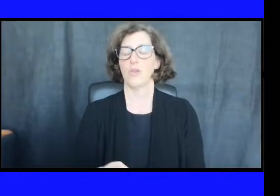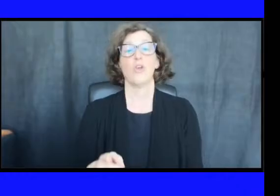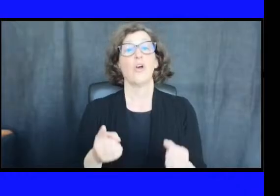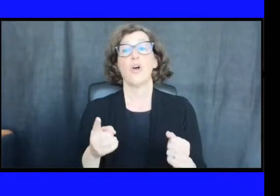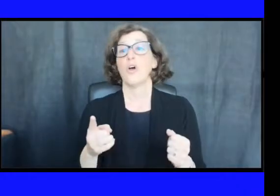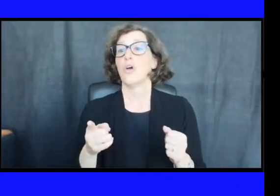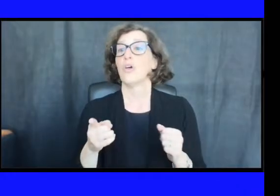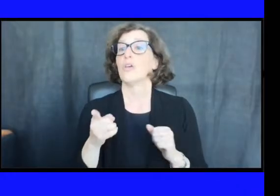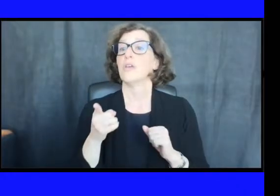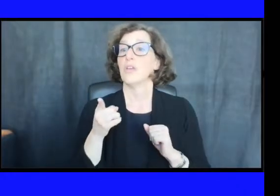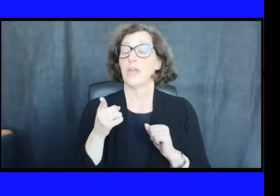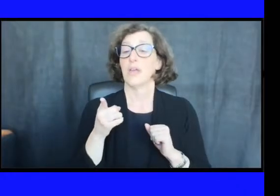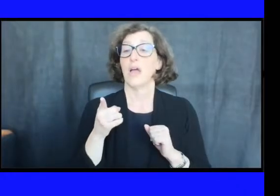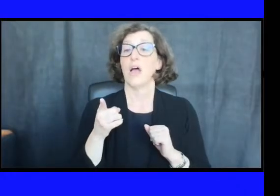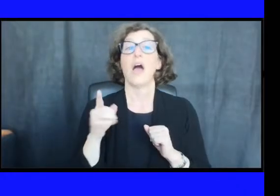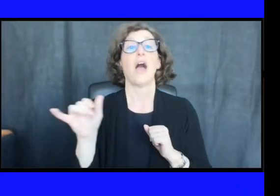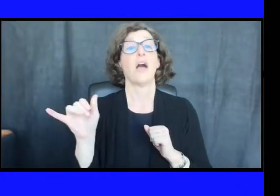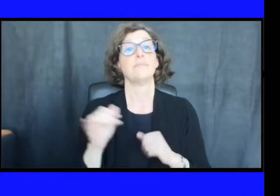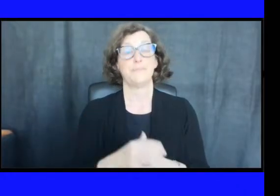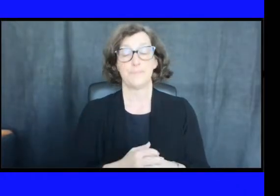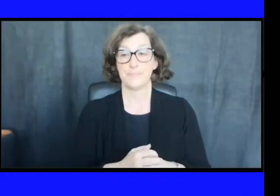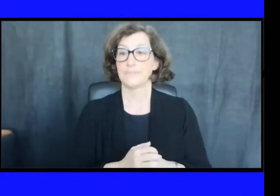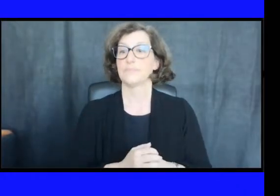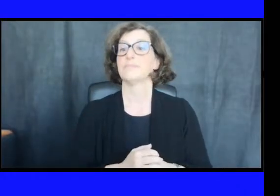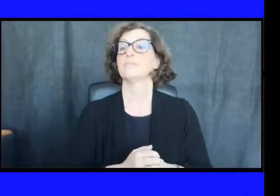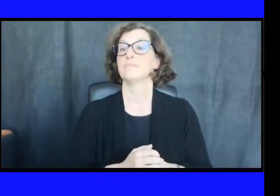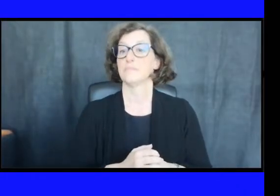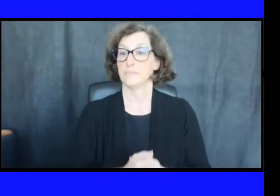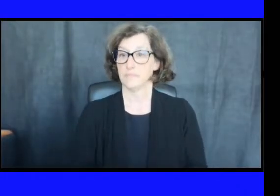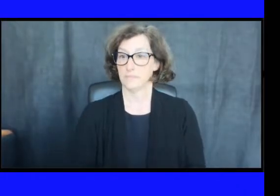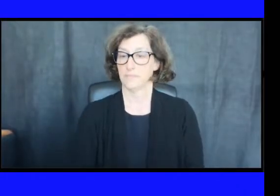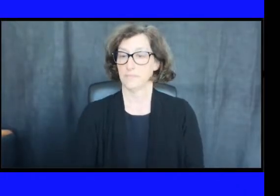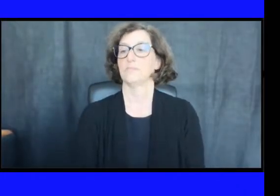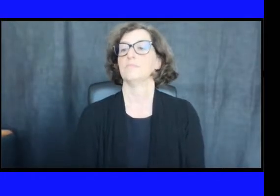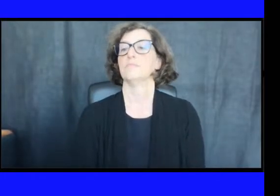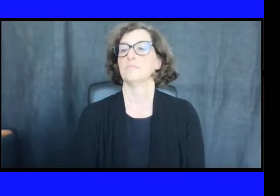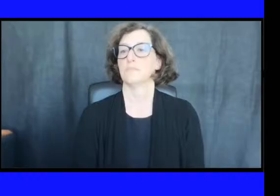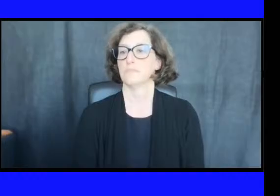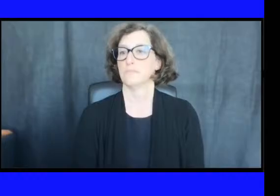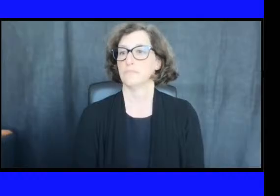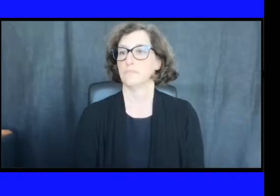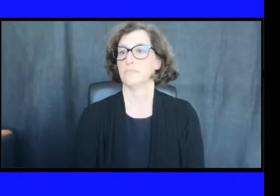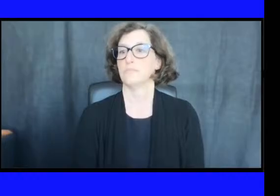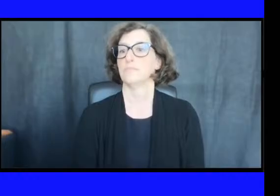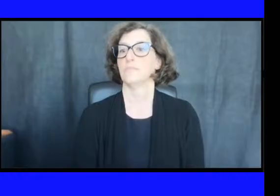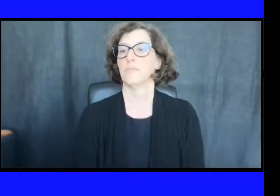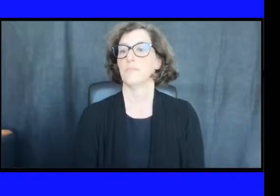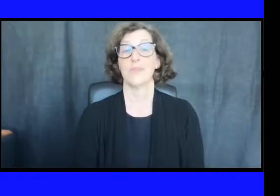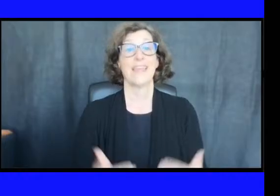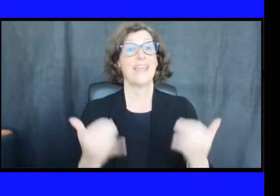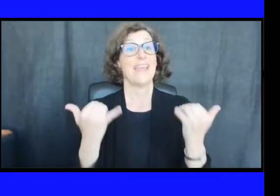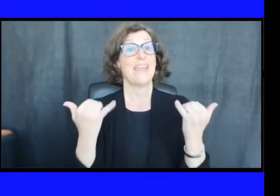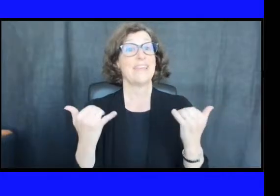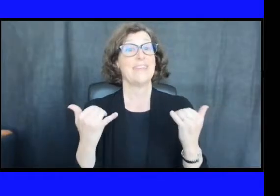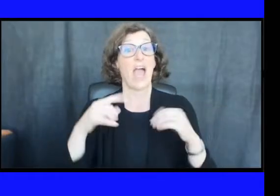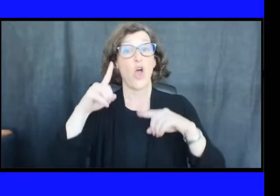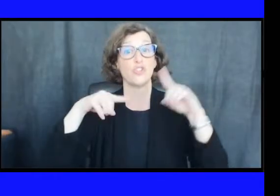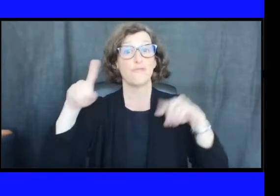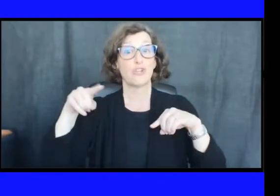And so collectively, the top achievements for the system in 2021 include